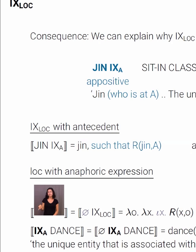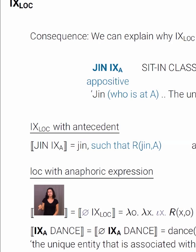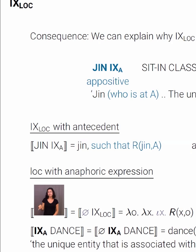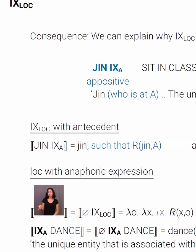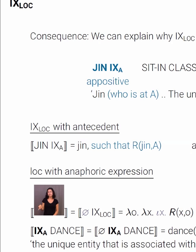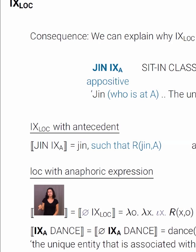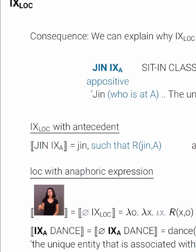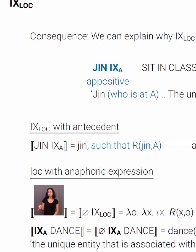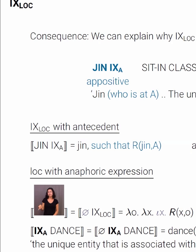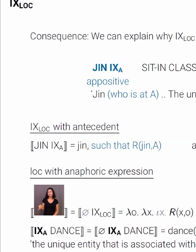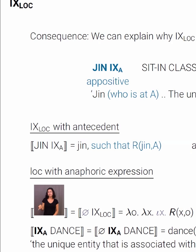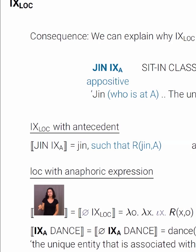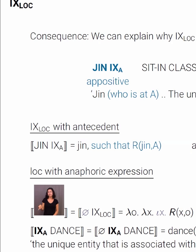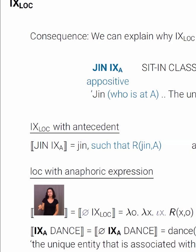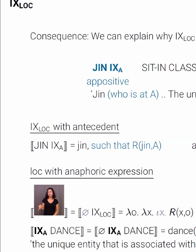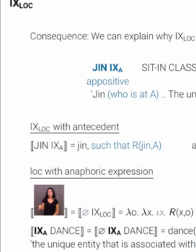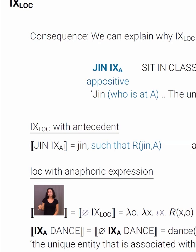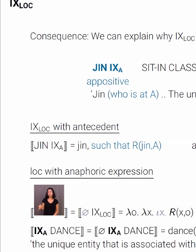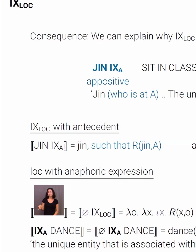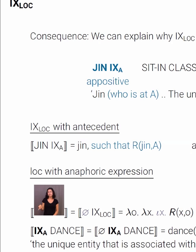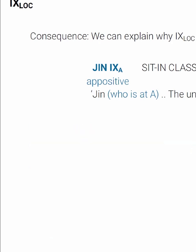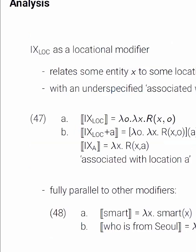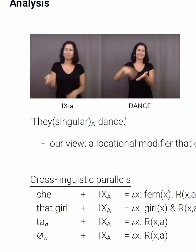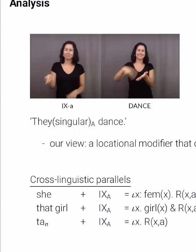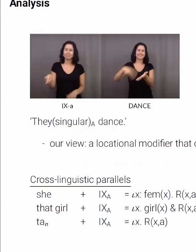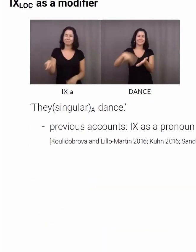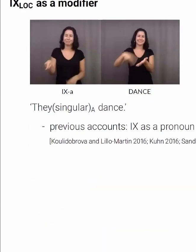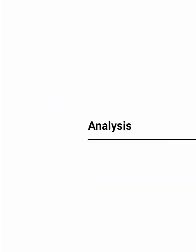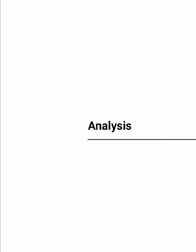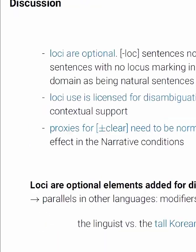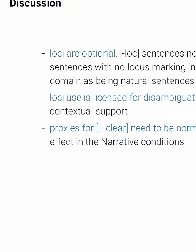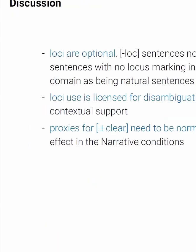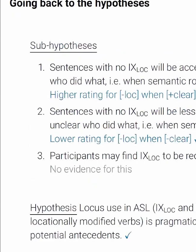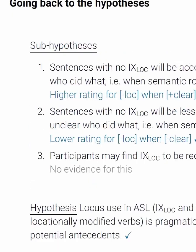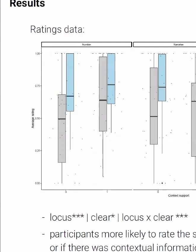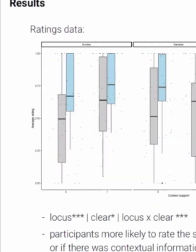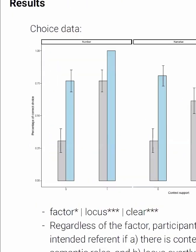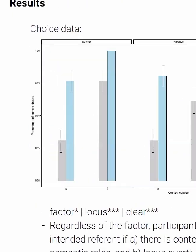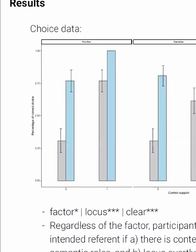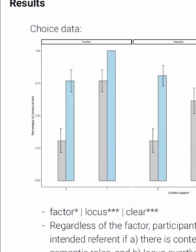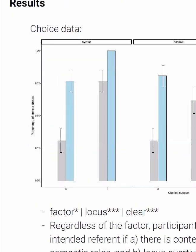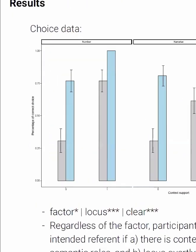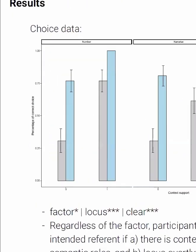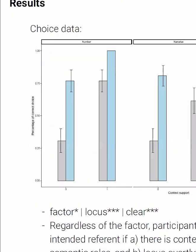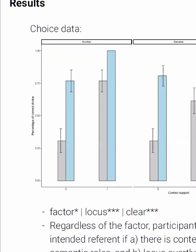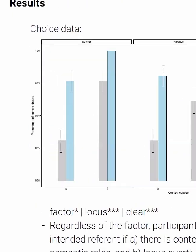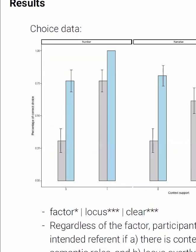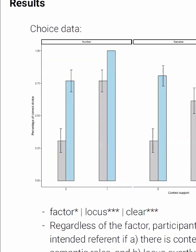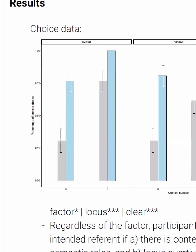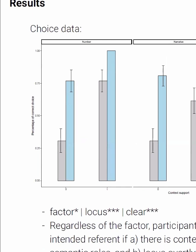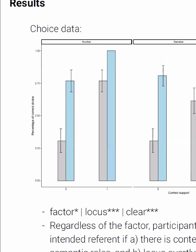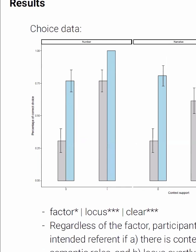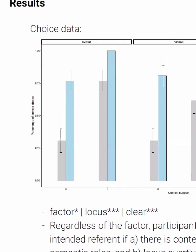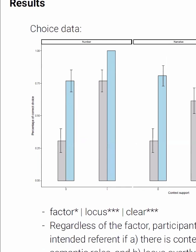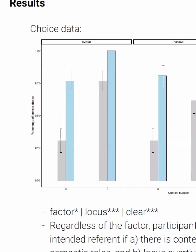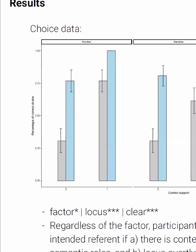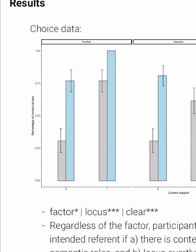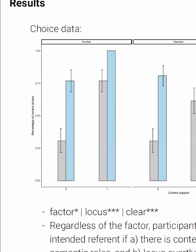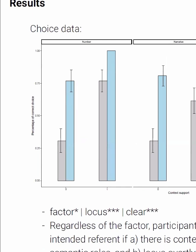So on your slides, I think 42 and 43, this sort of relates to this stuff, I guess, too. So